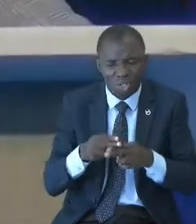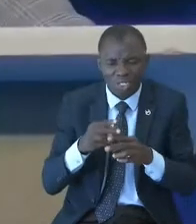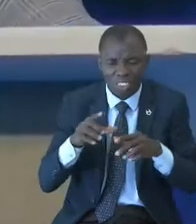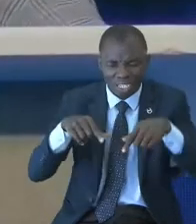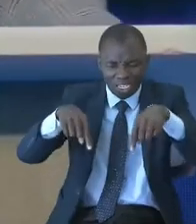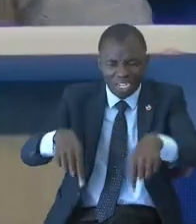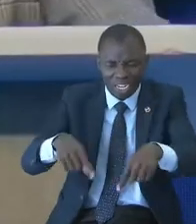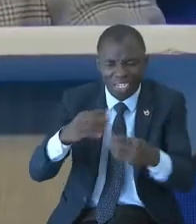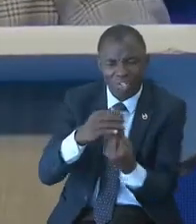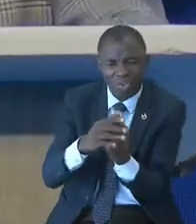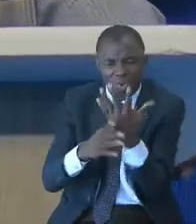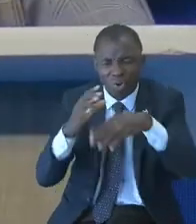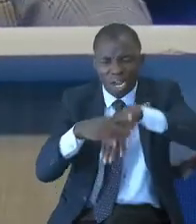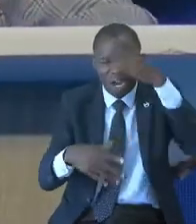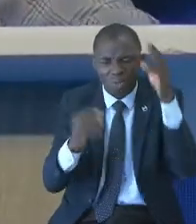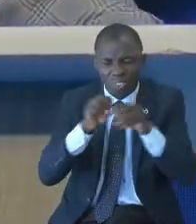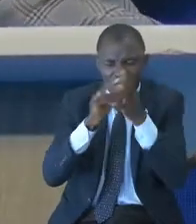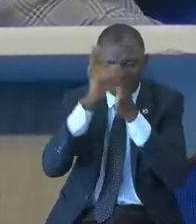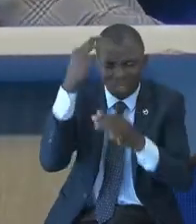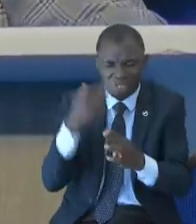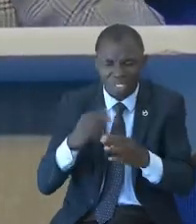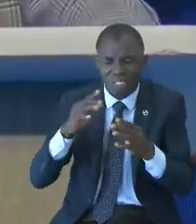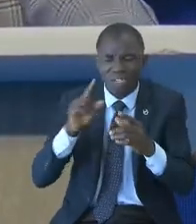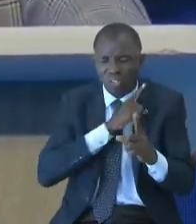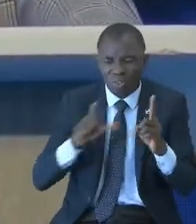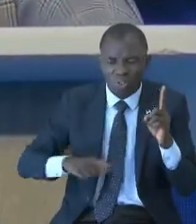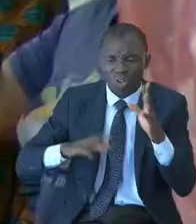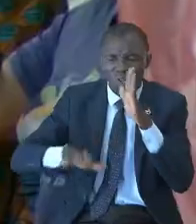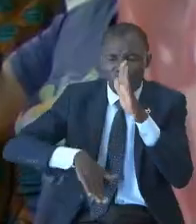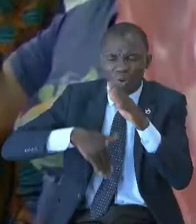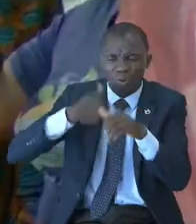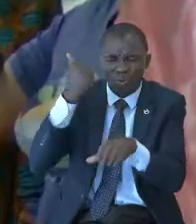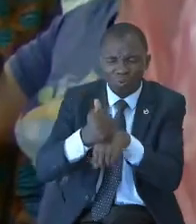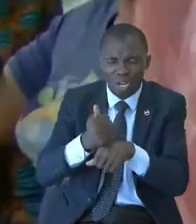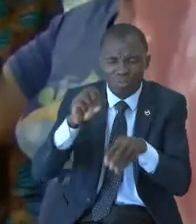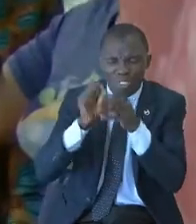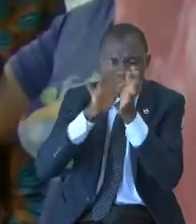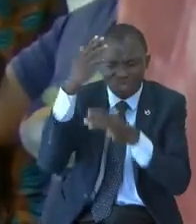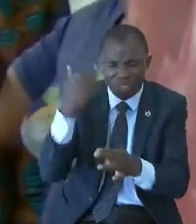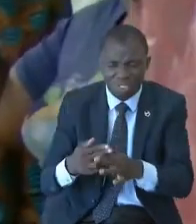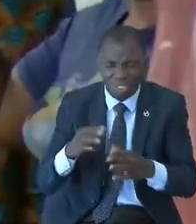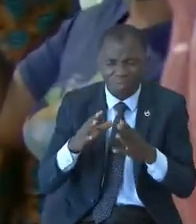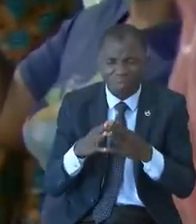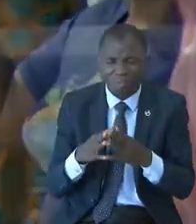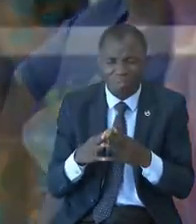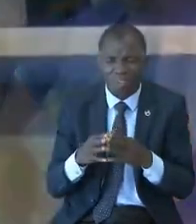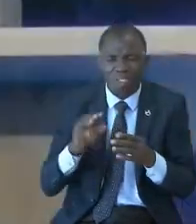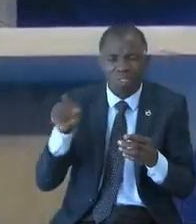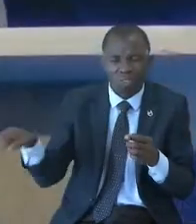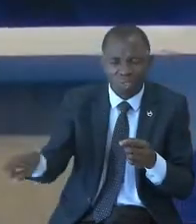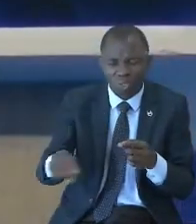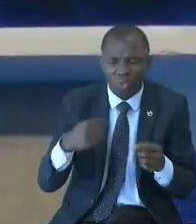now. Lord, confirmation in Jesus' name. Those who are